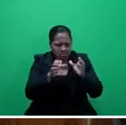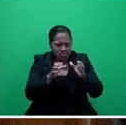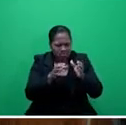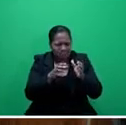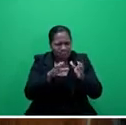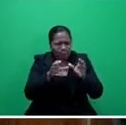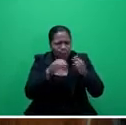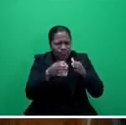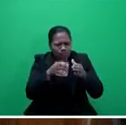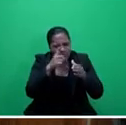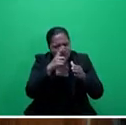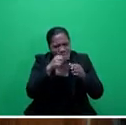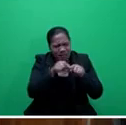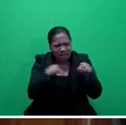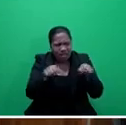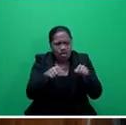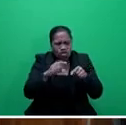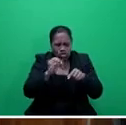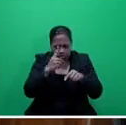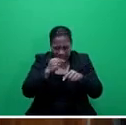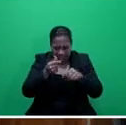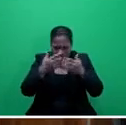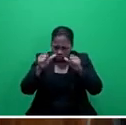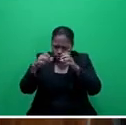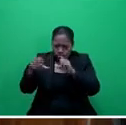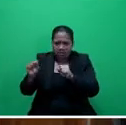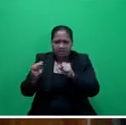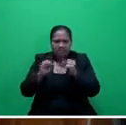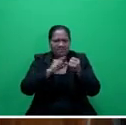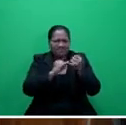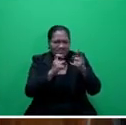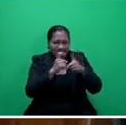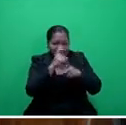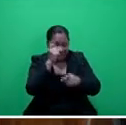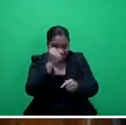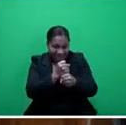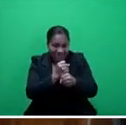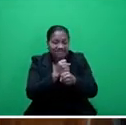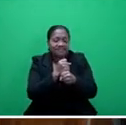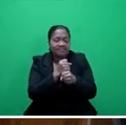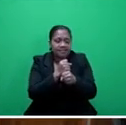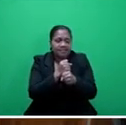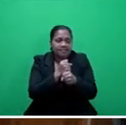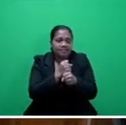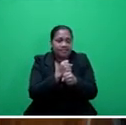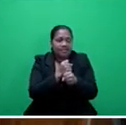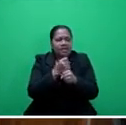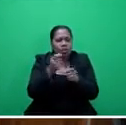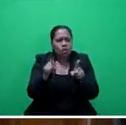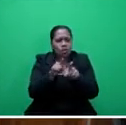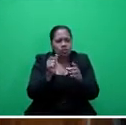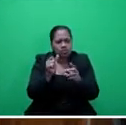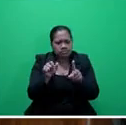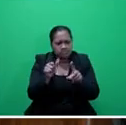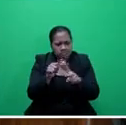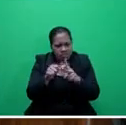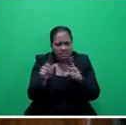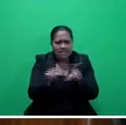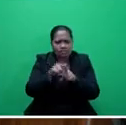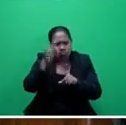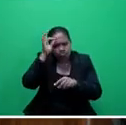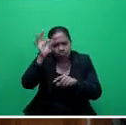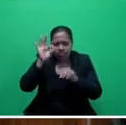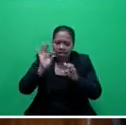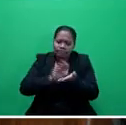sustainable development goals. The fund allocated towards the Tuma Subvention Fund for Development, the program listed under